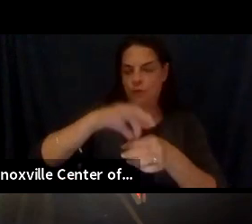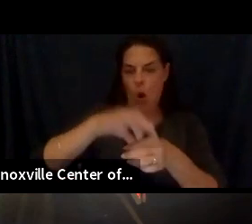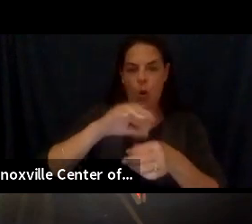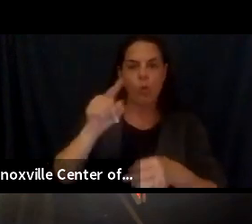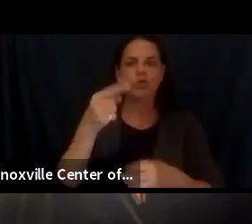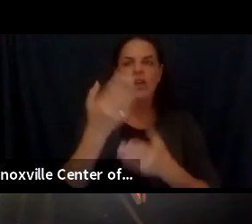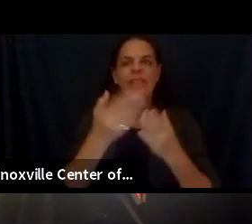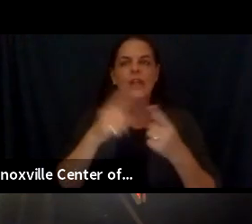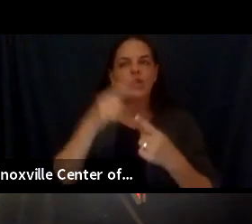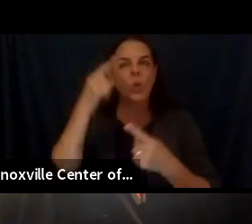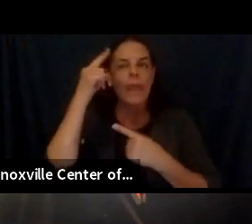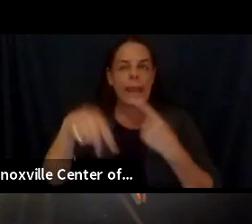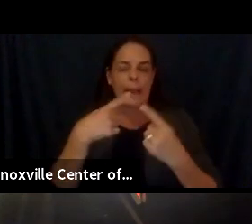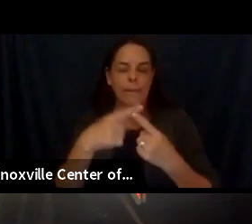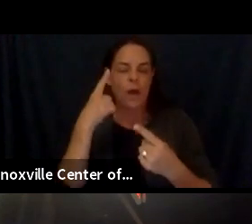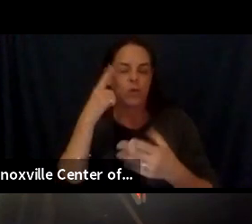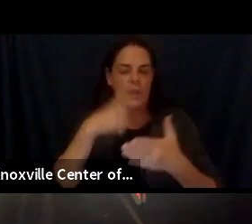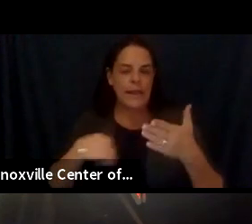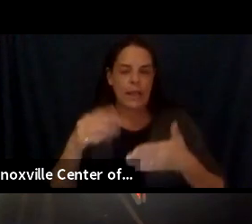about for next week, maybe.